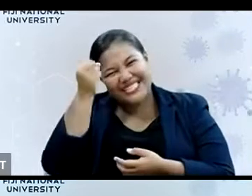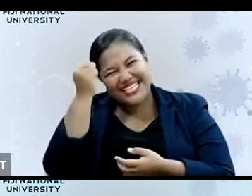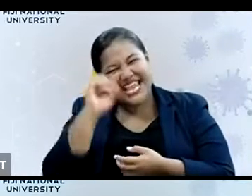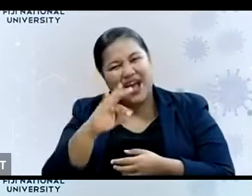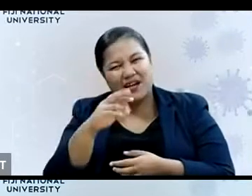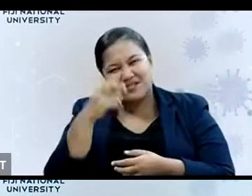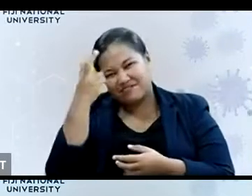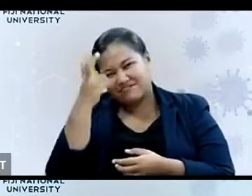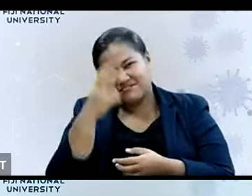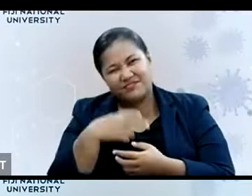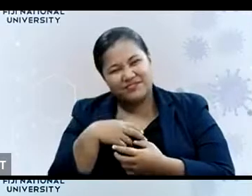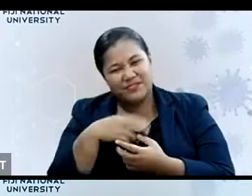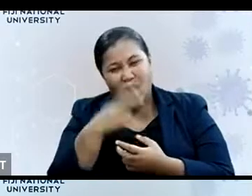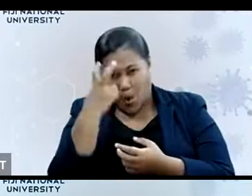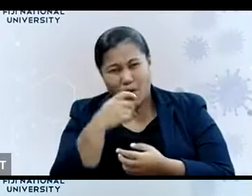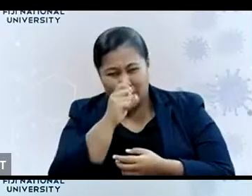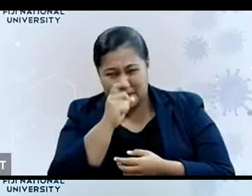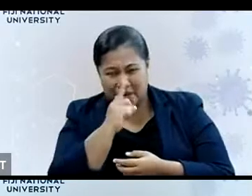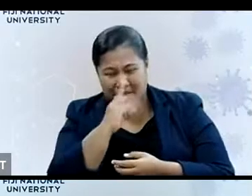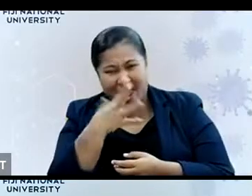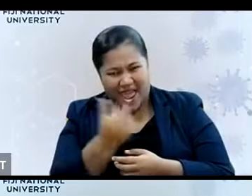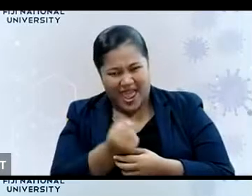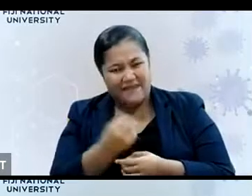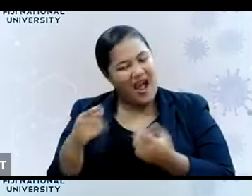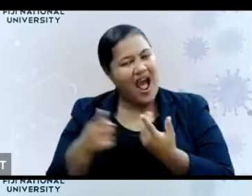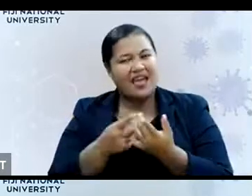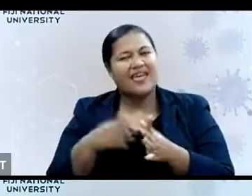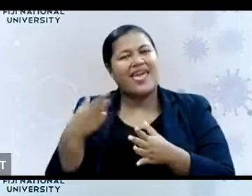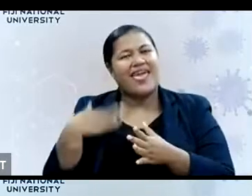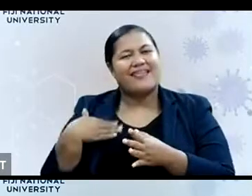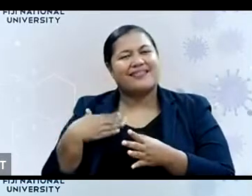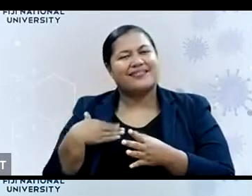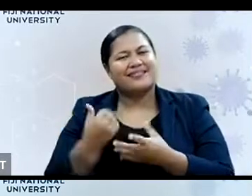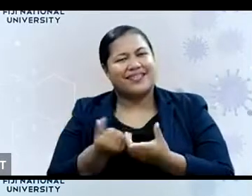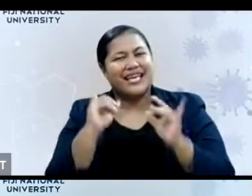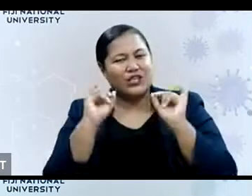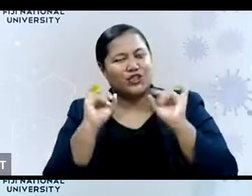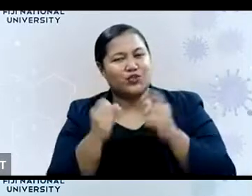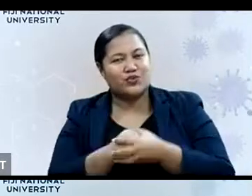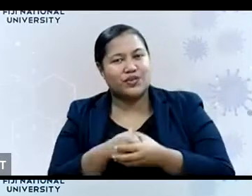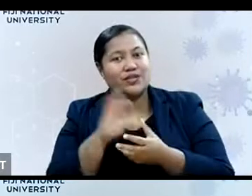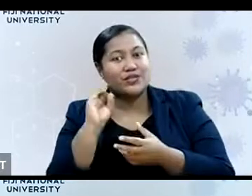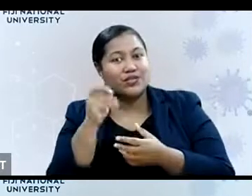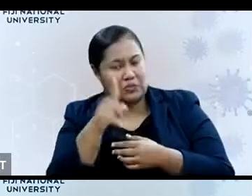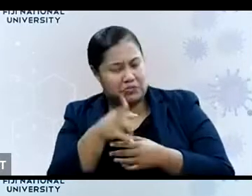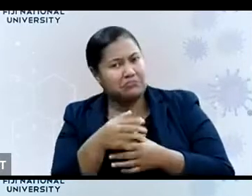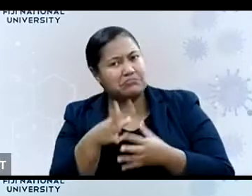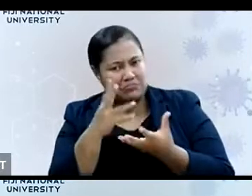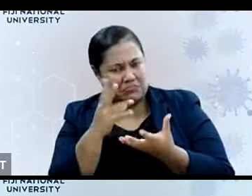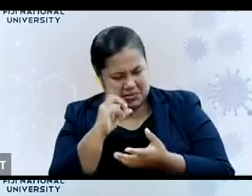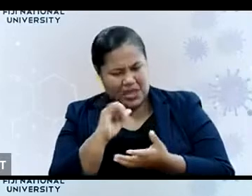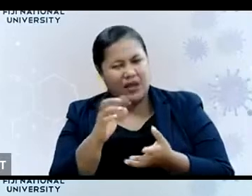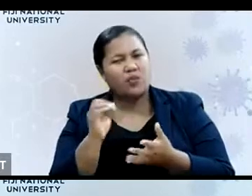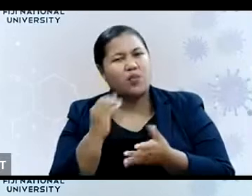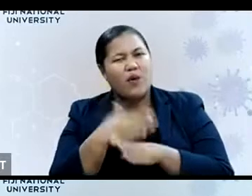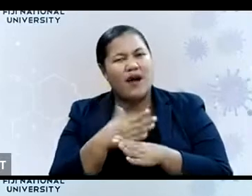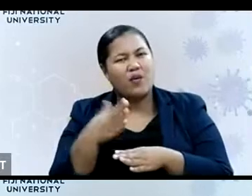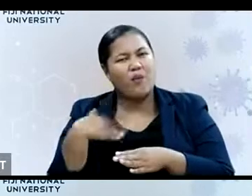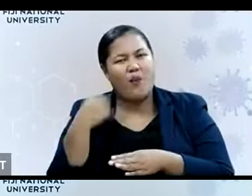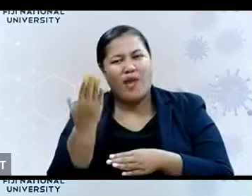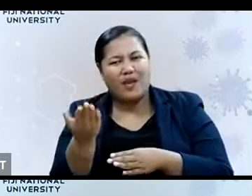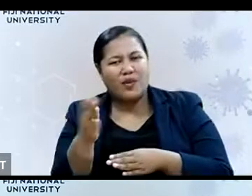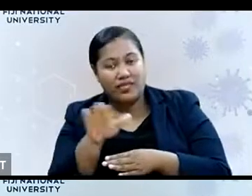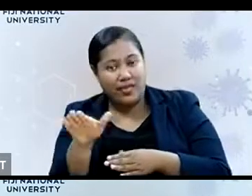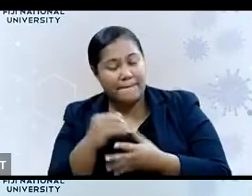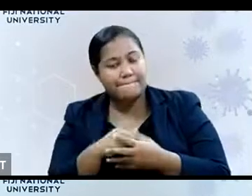other health conditions, the COVID vaccines have been working extremely well even for those people. And